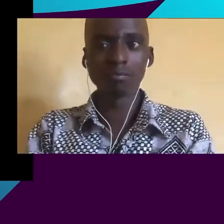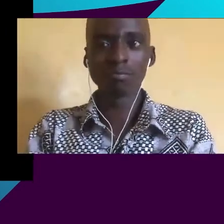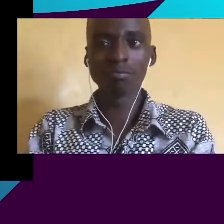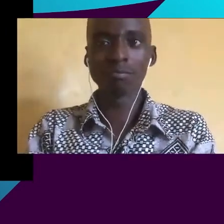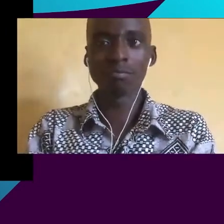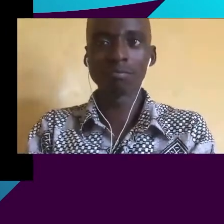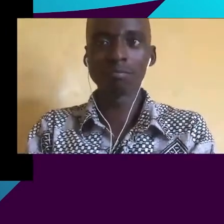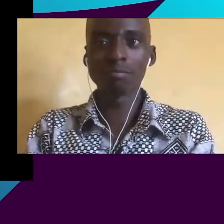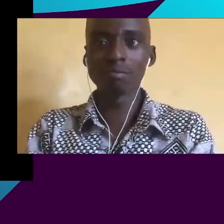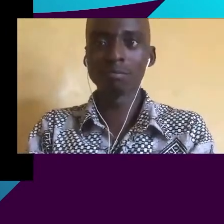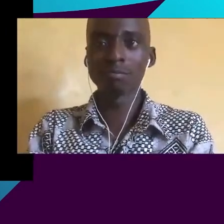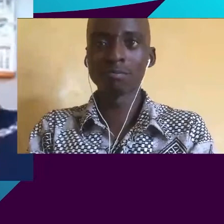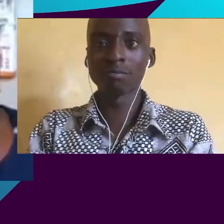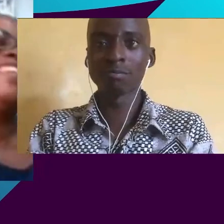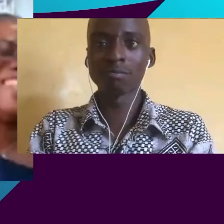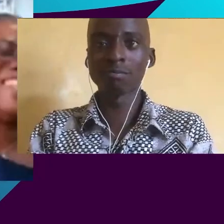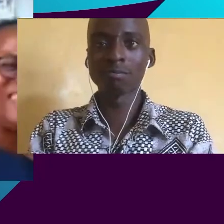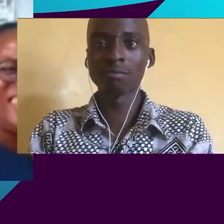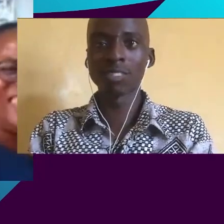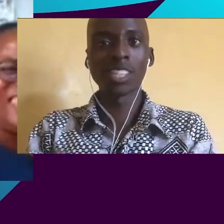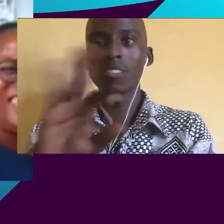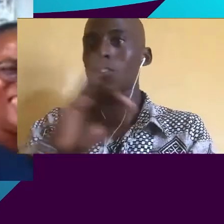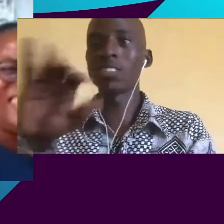If you're not in a swimming pool.